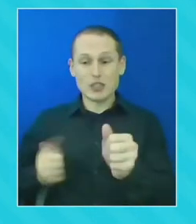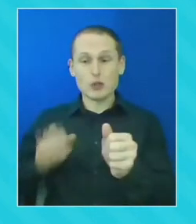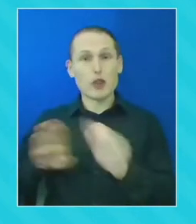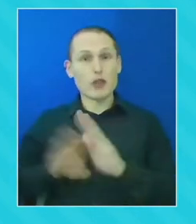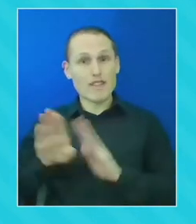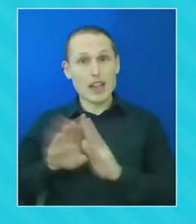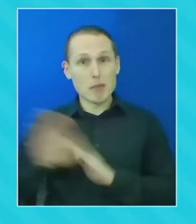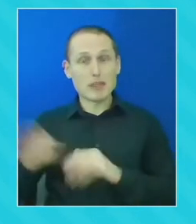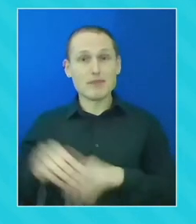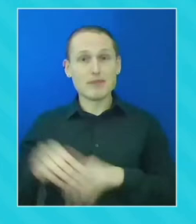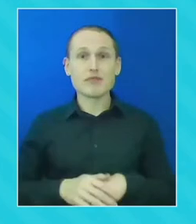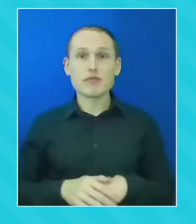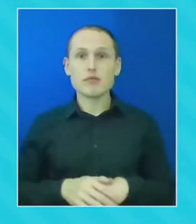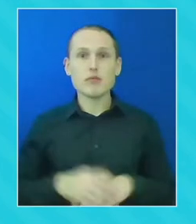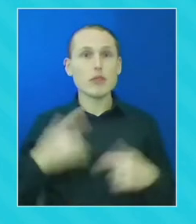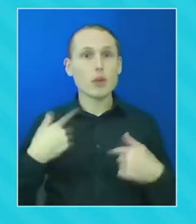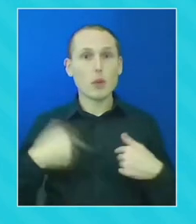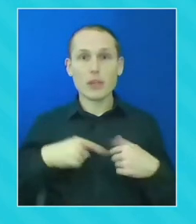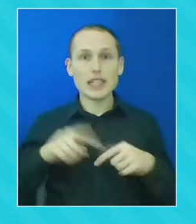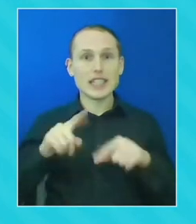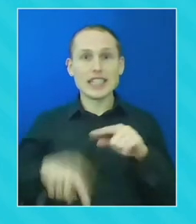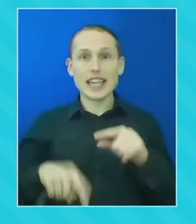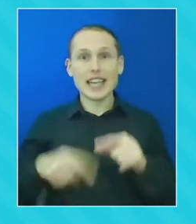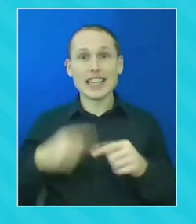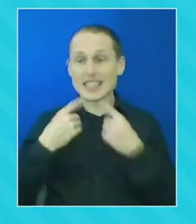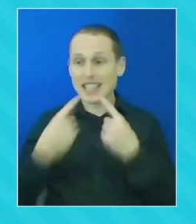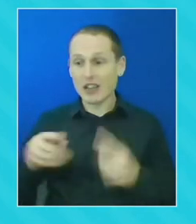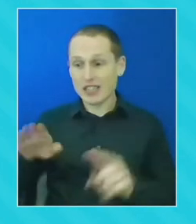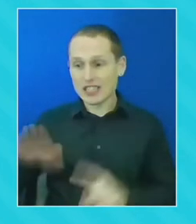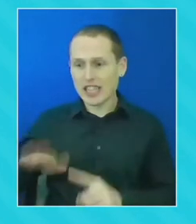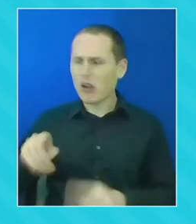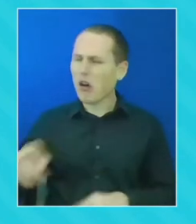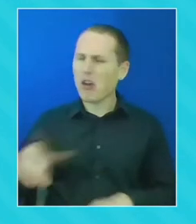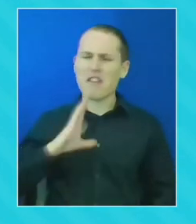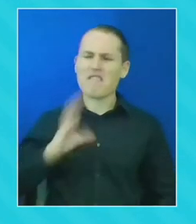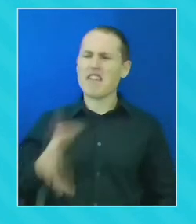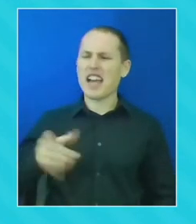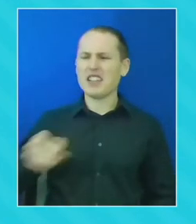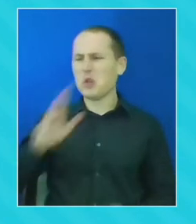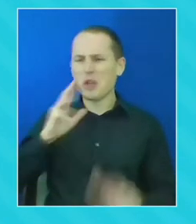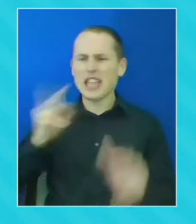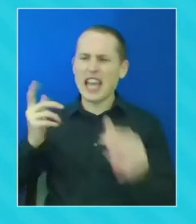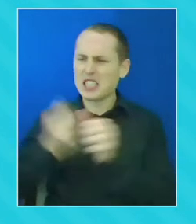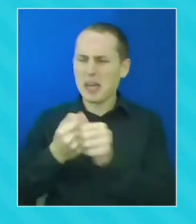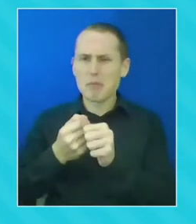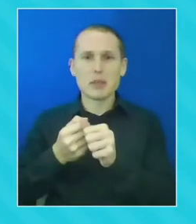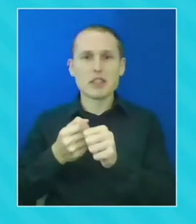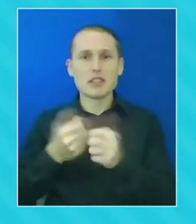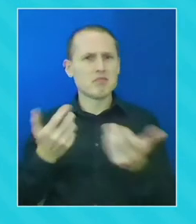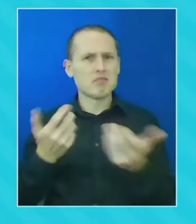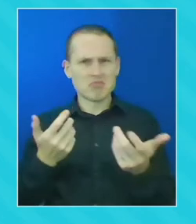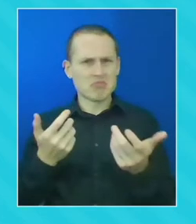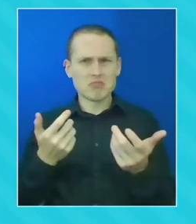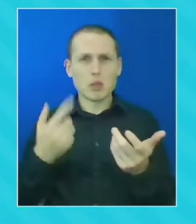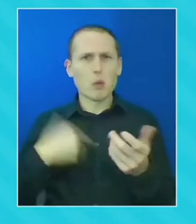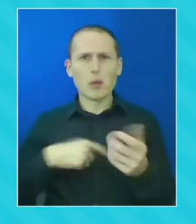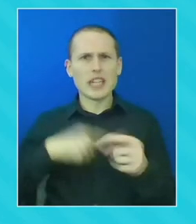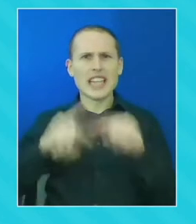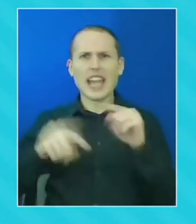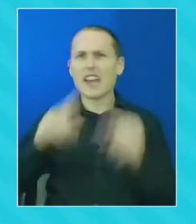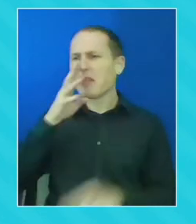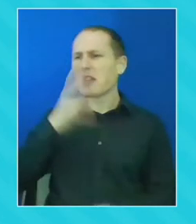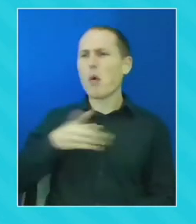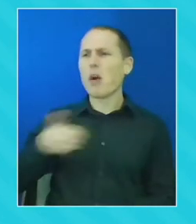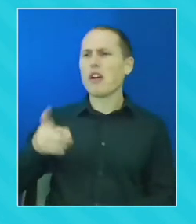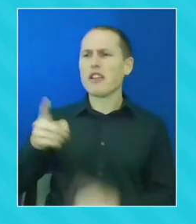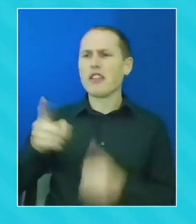cannot say to that child, "It's fine, you're resilient, you'll catch up later." We cannot treat those initial years as forgotten years. We have to be